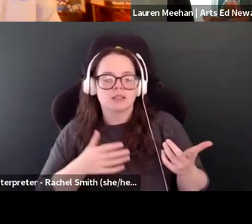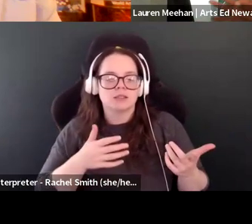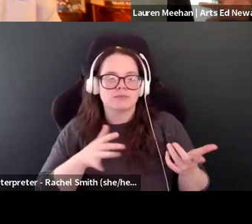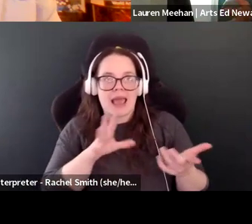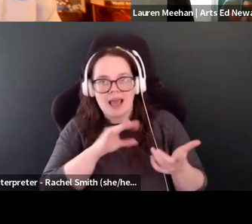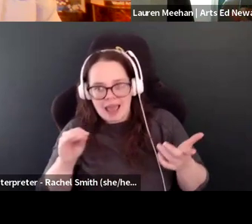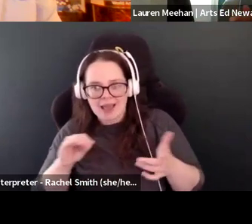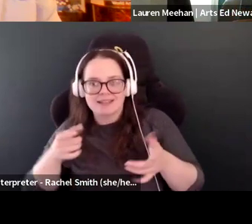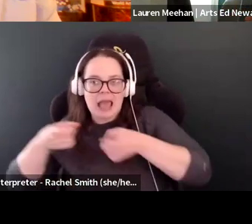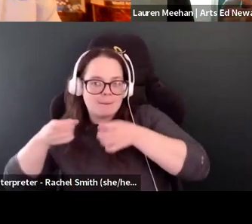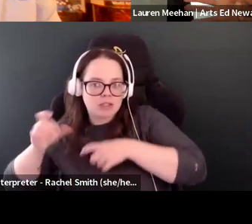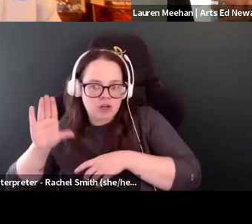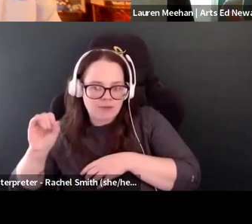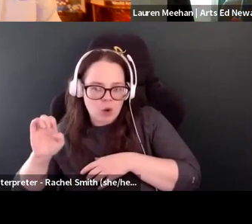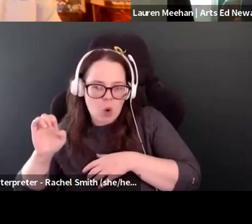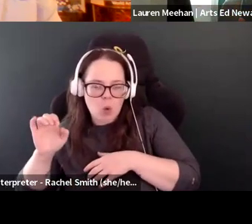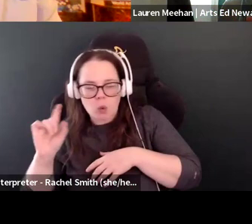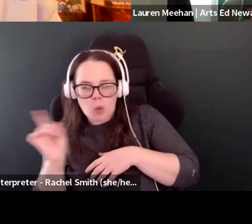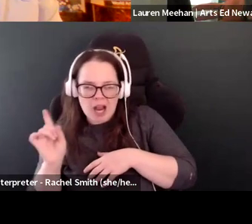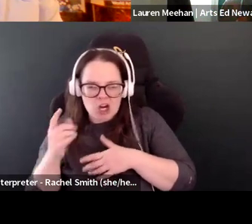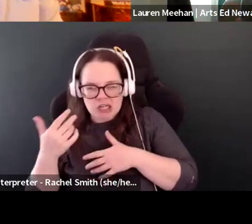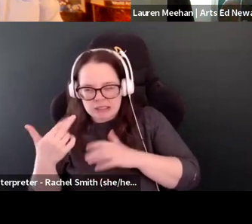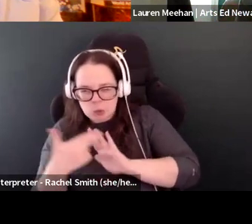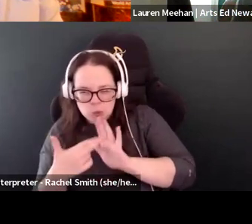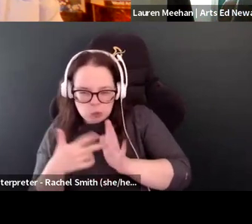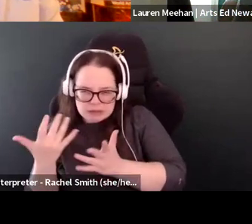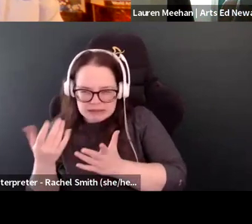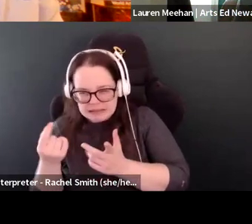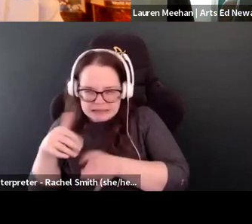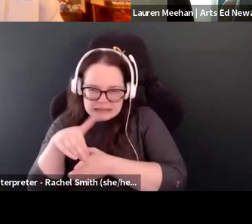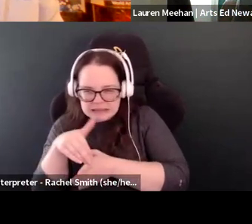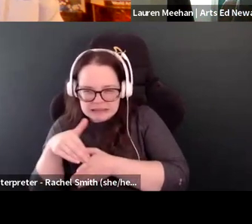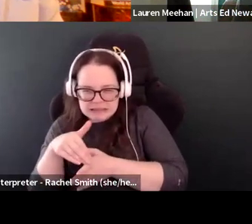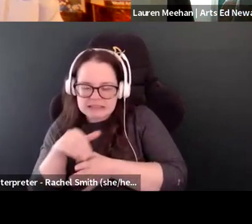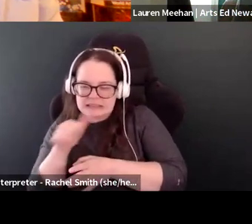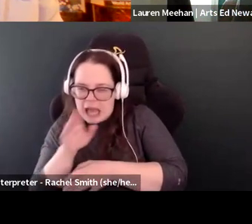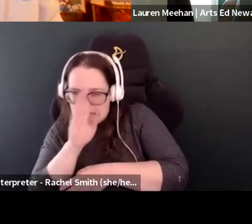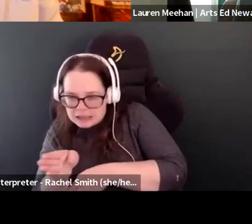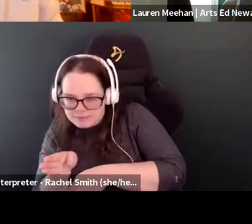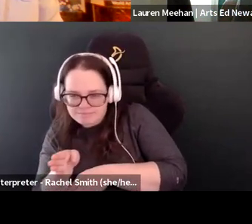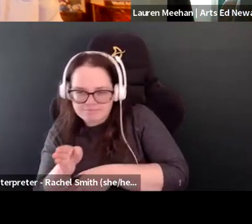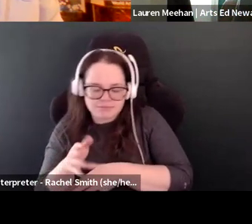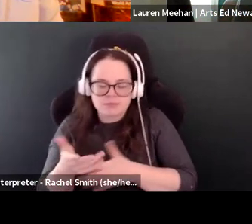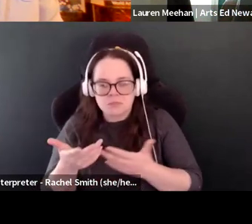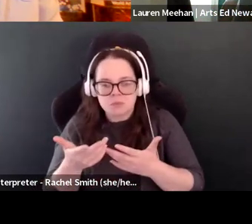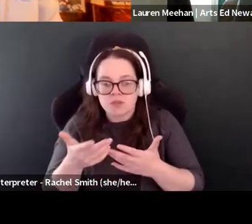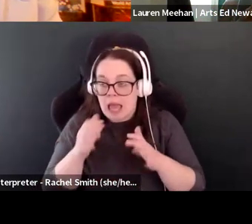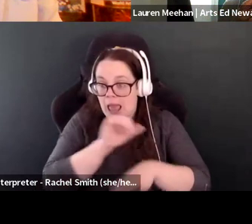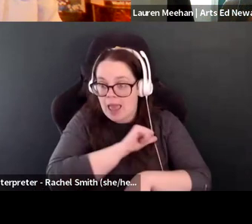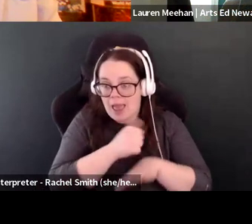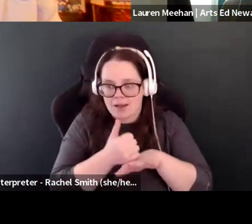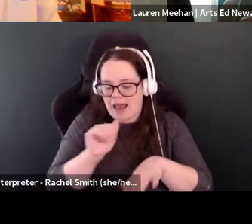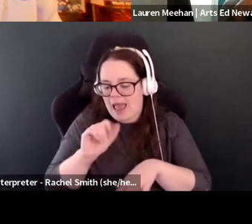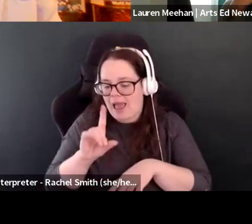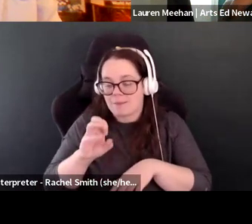administrative code, where it's a little bit more gray and maybe administrators don't recognize the importance of that. And so we spend a lot of time